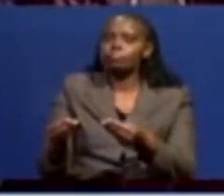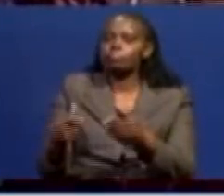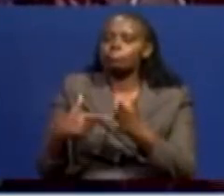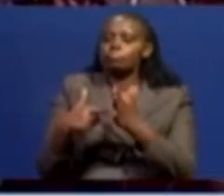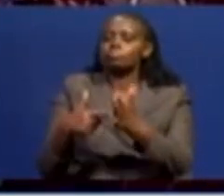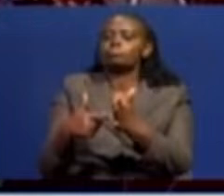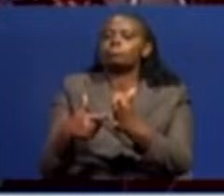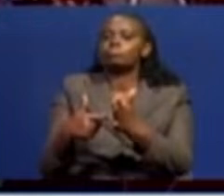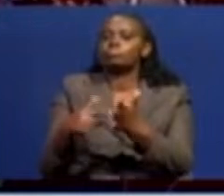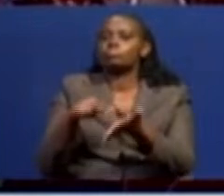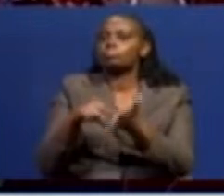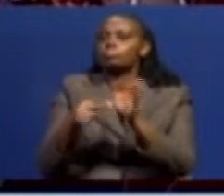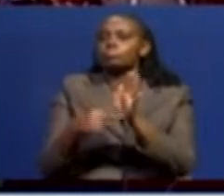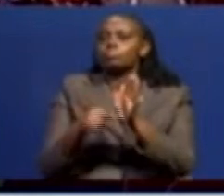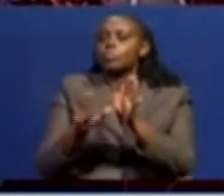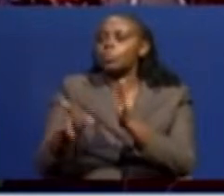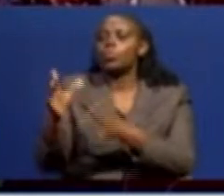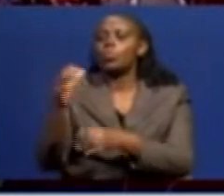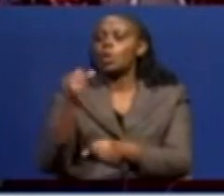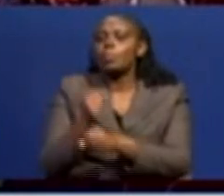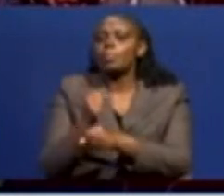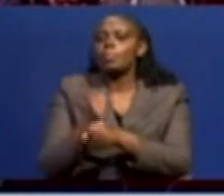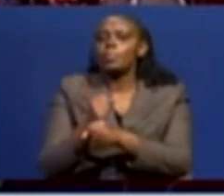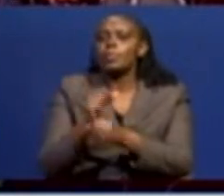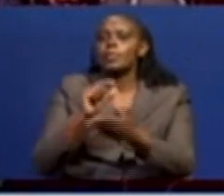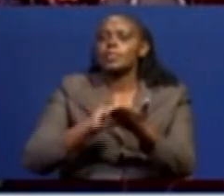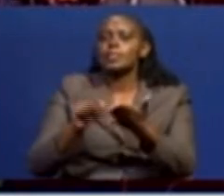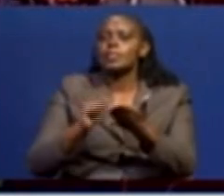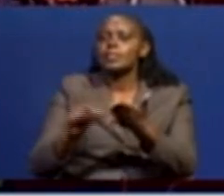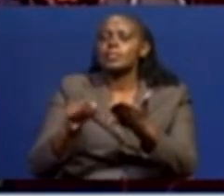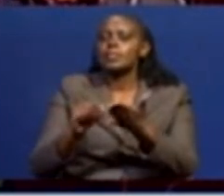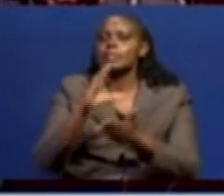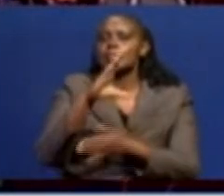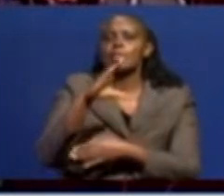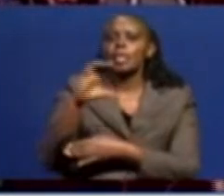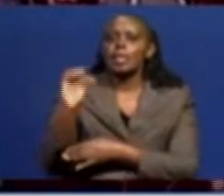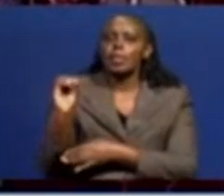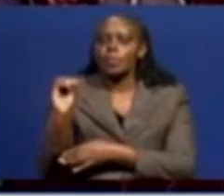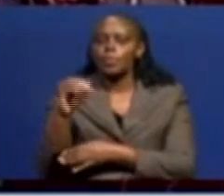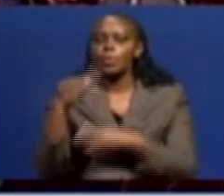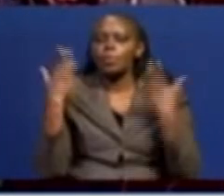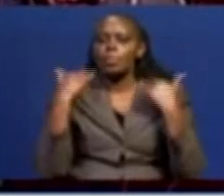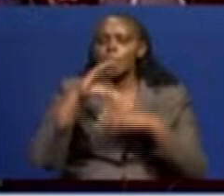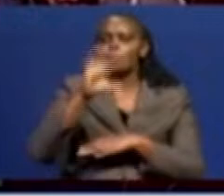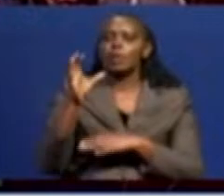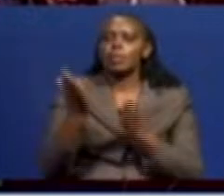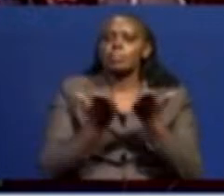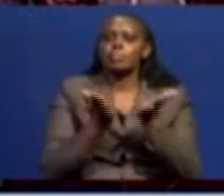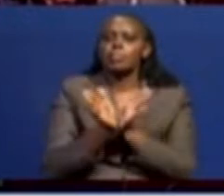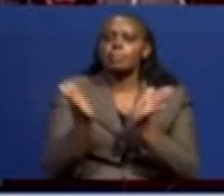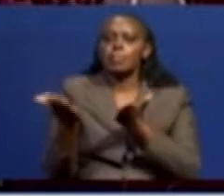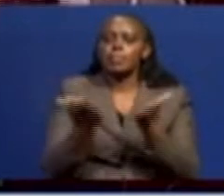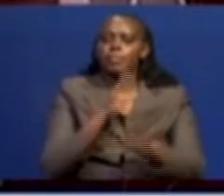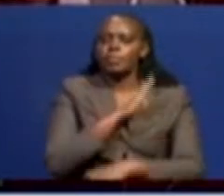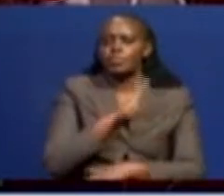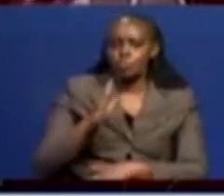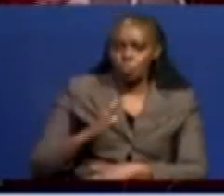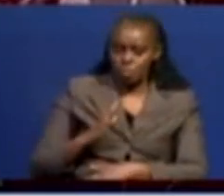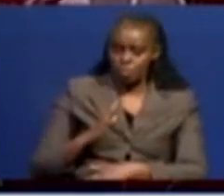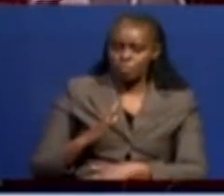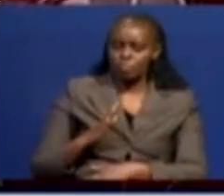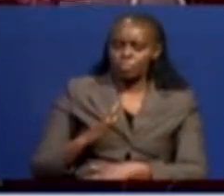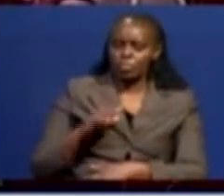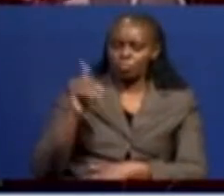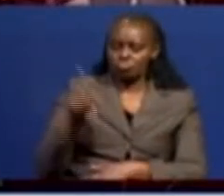revoking. The reference is revocation of your appointment as the Secretary/CEO, Meru County Public Service